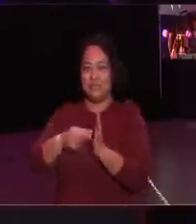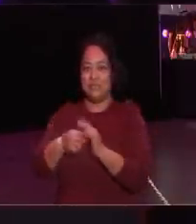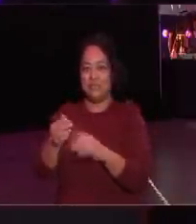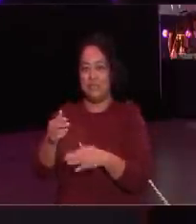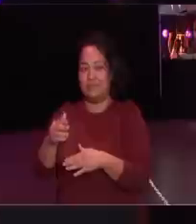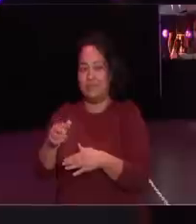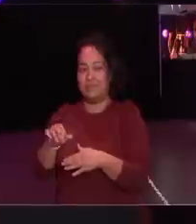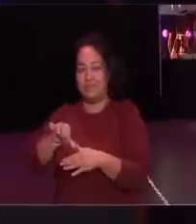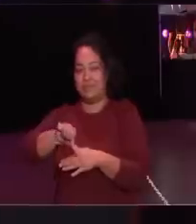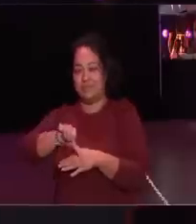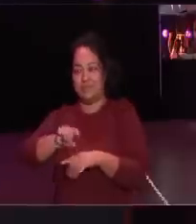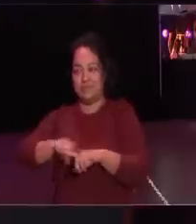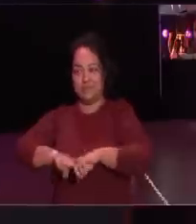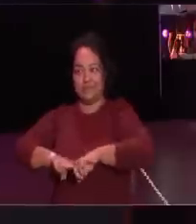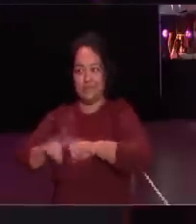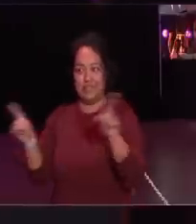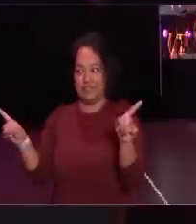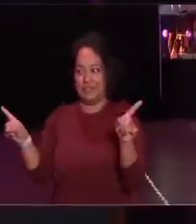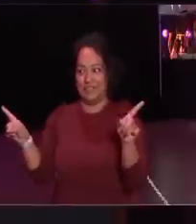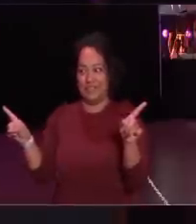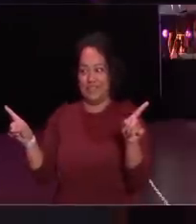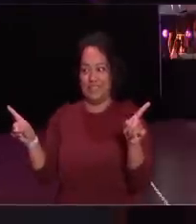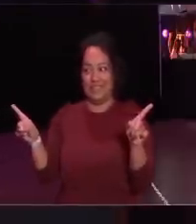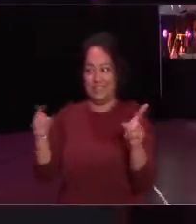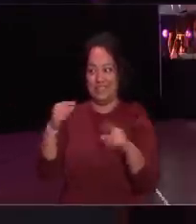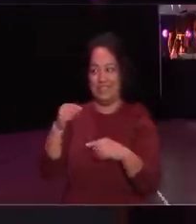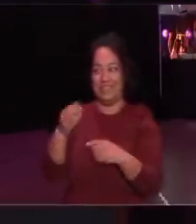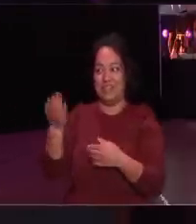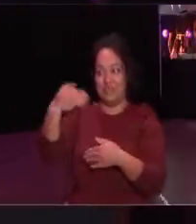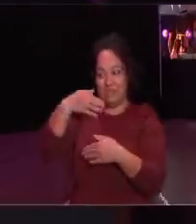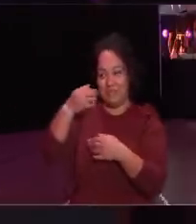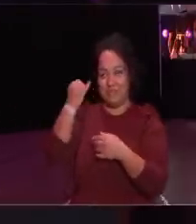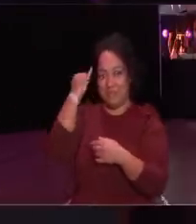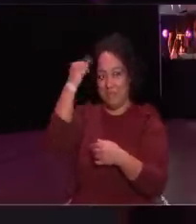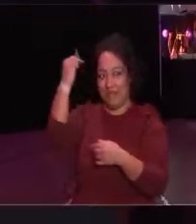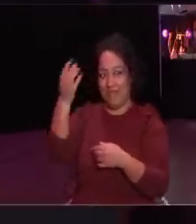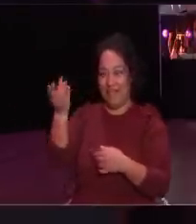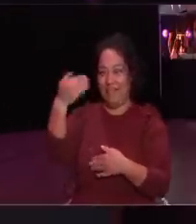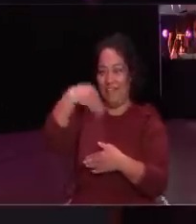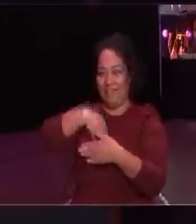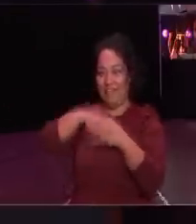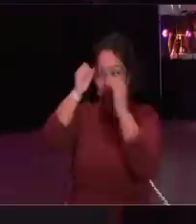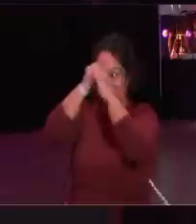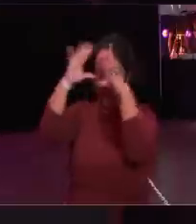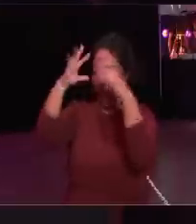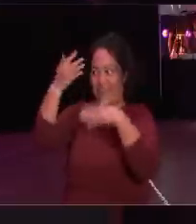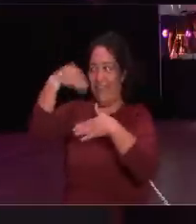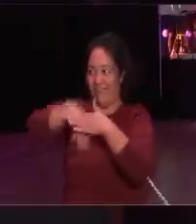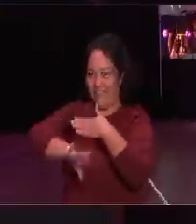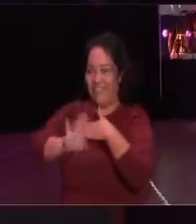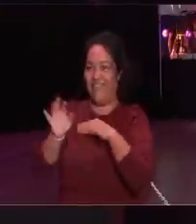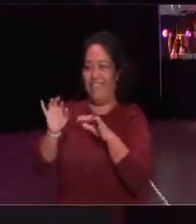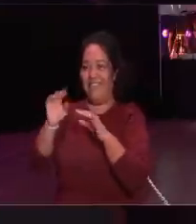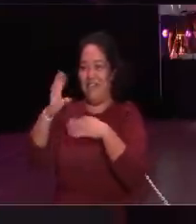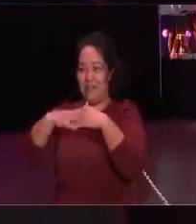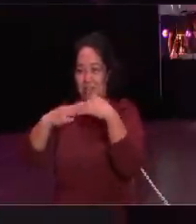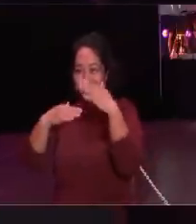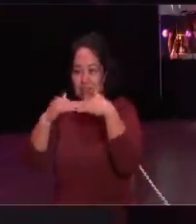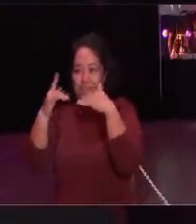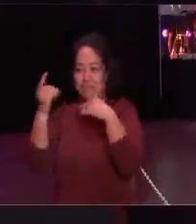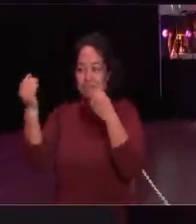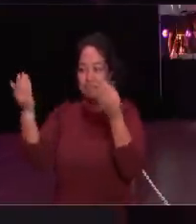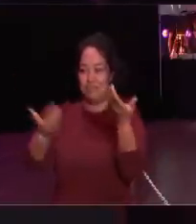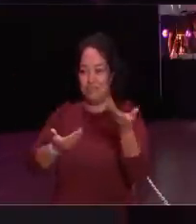something else. So, imagínate entrar a un edificio. So imagine entering into a building. Donde la gente te recibe. Where